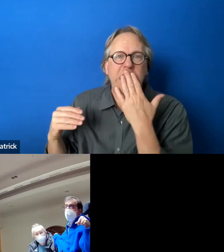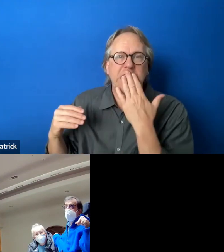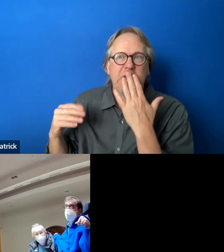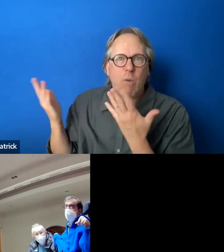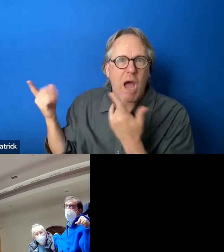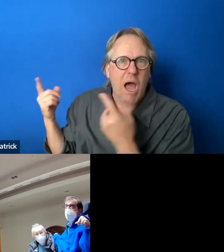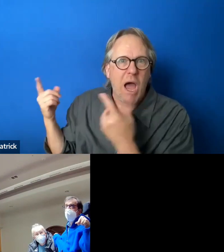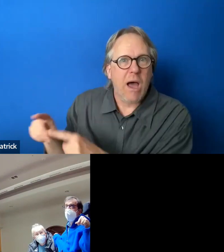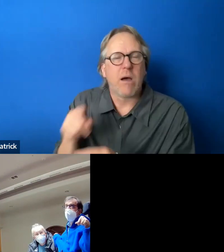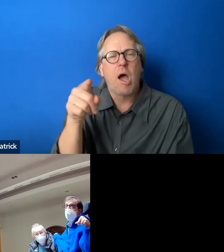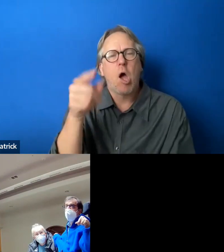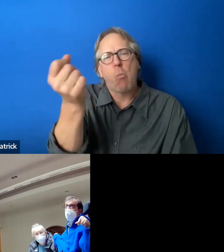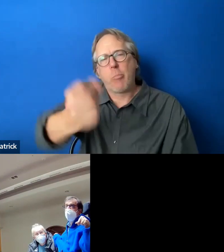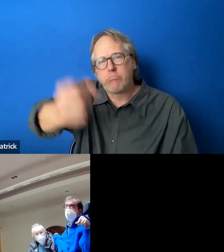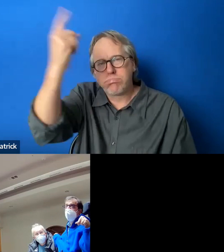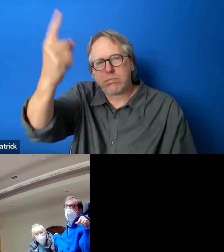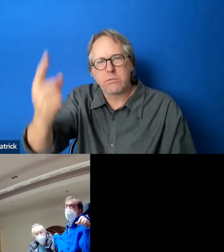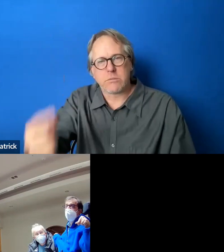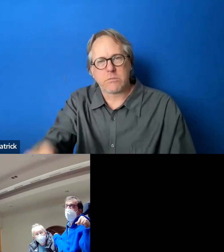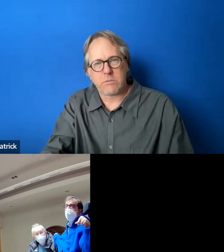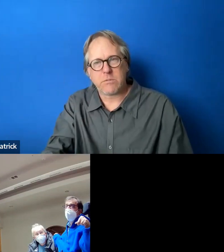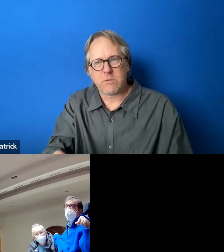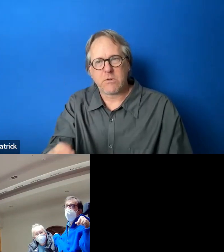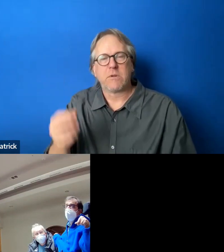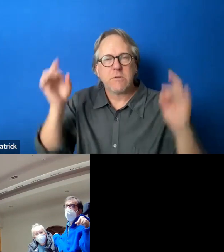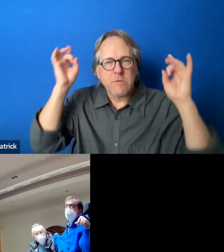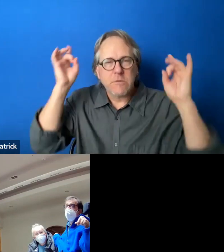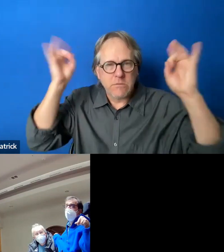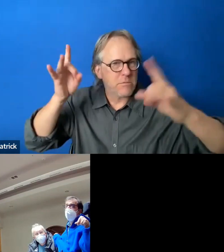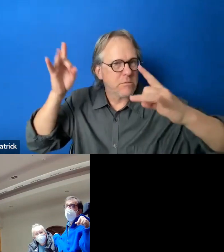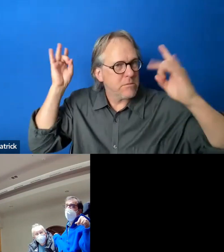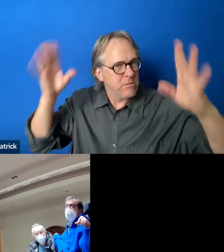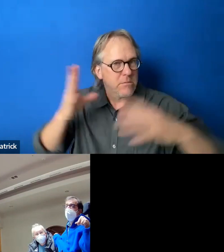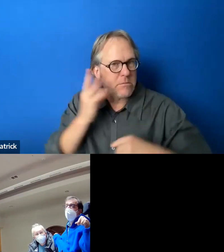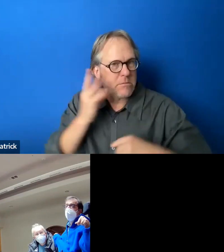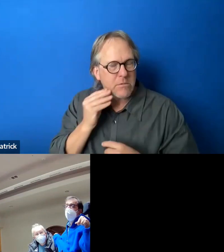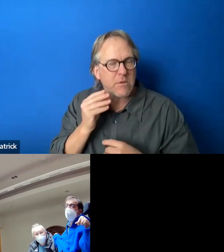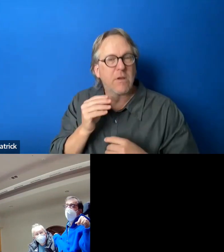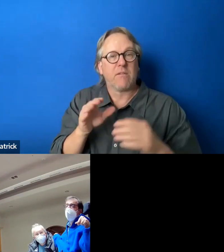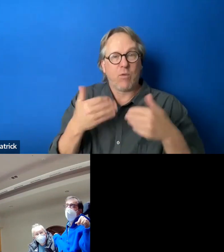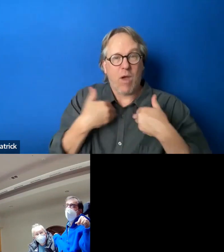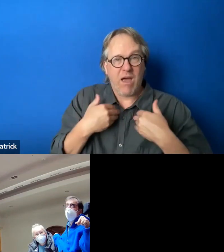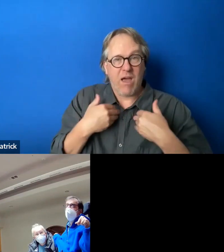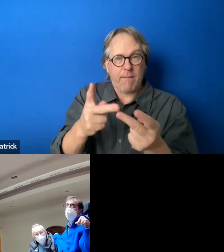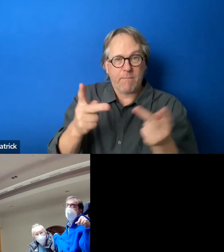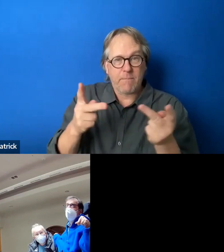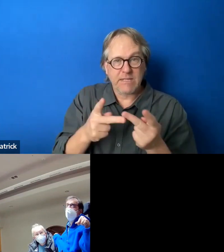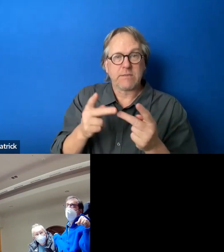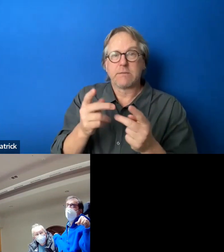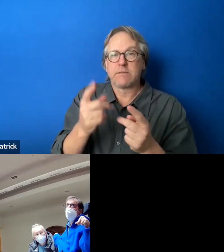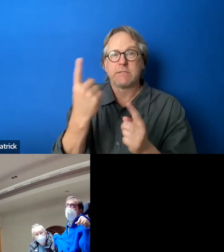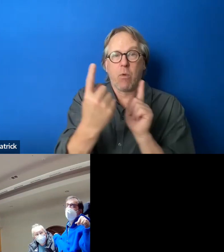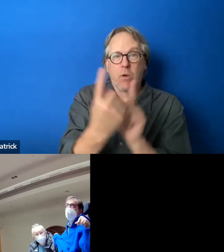and it was a nightmare. And just being able to say that to somebody